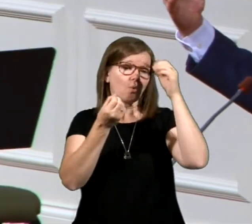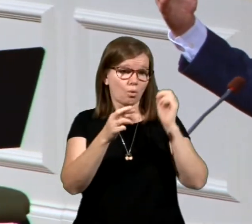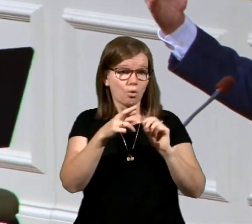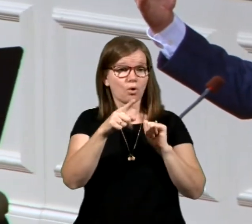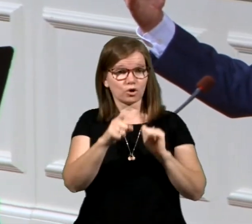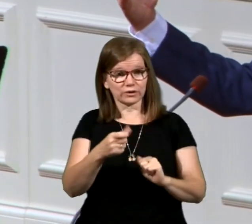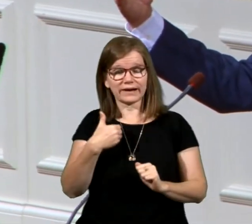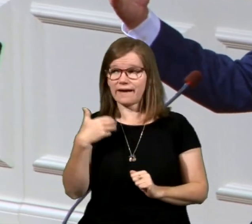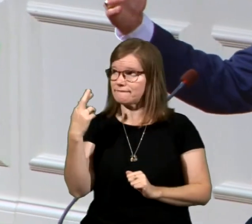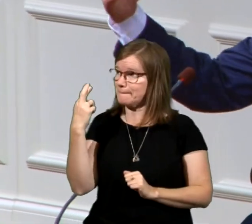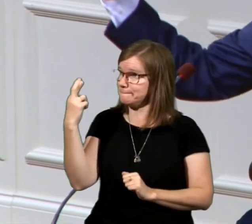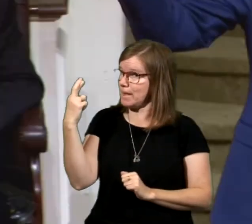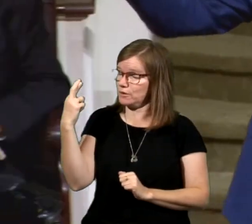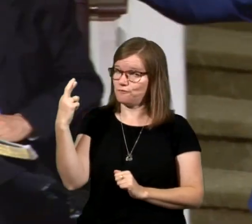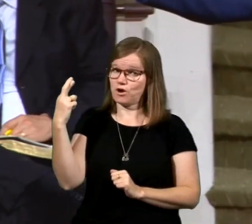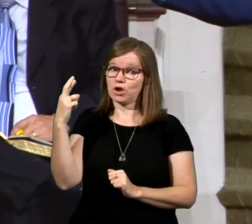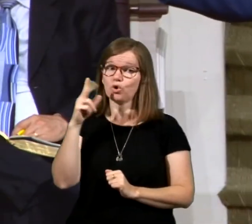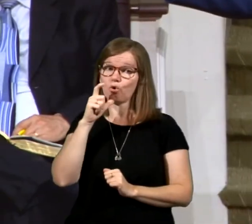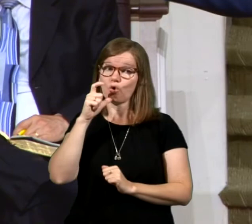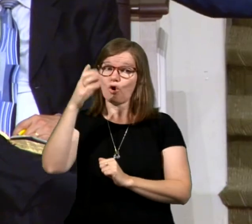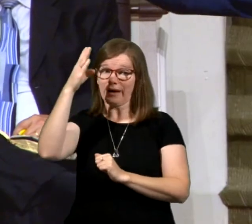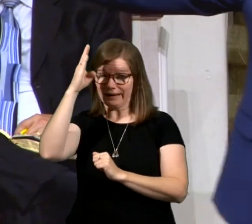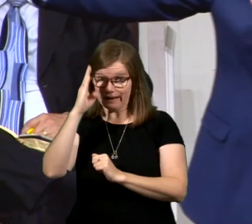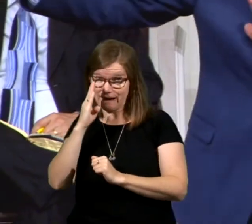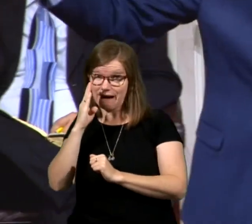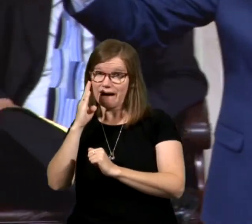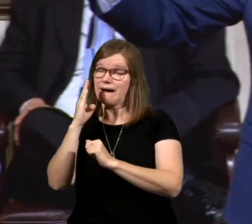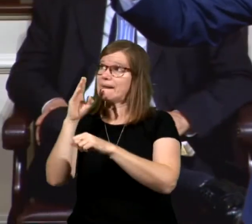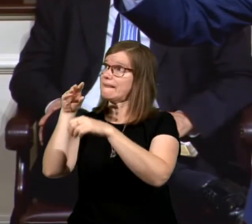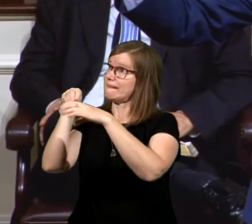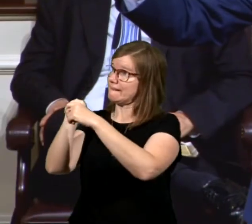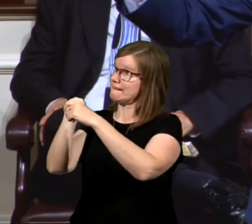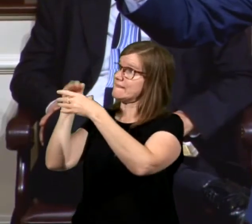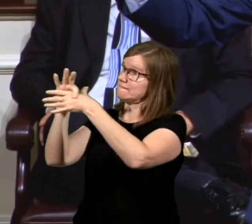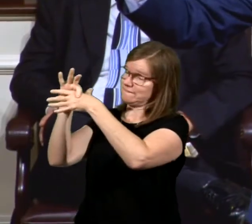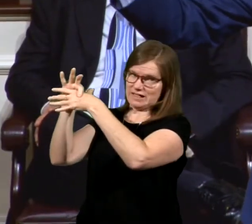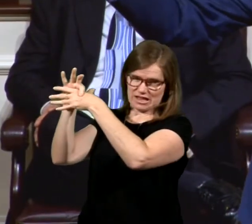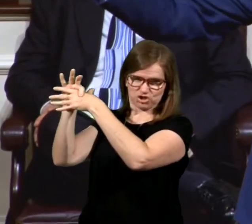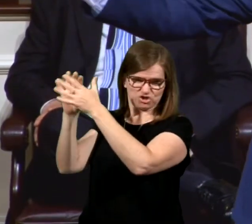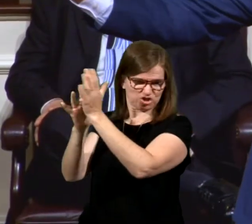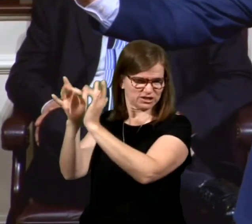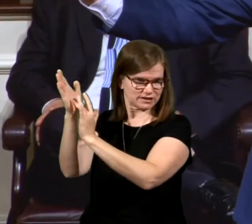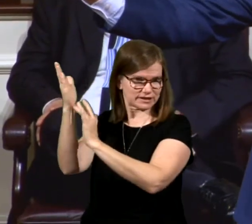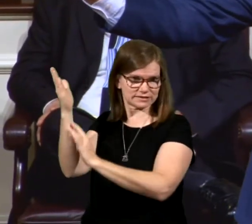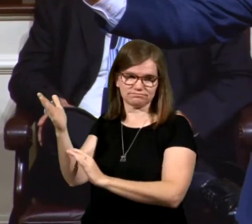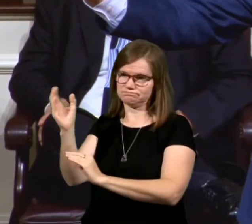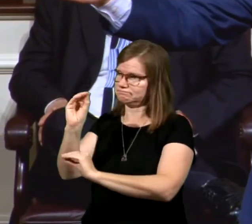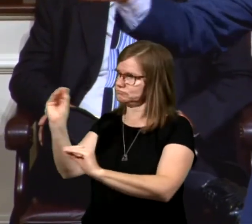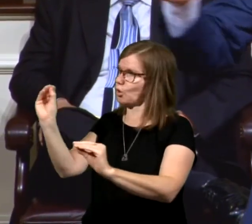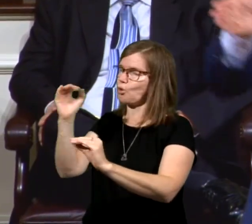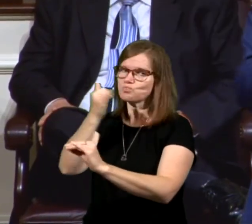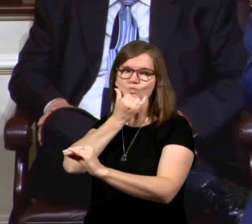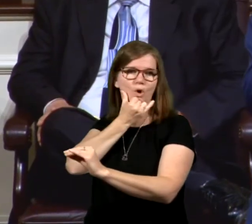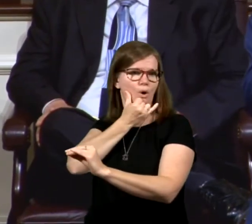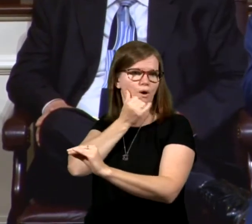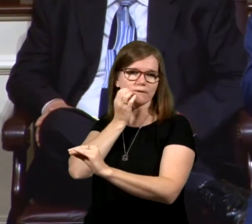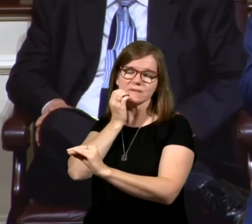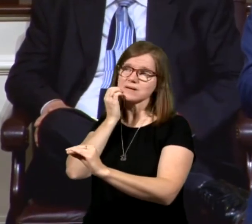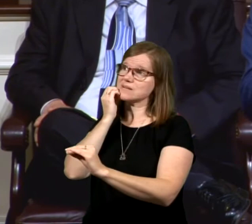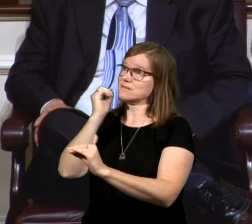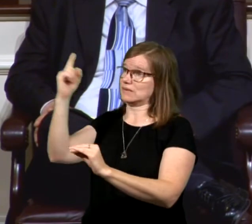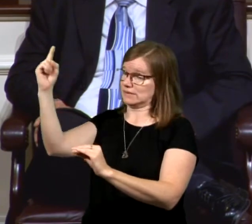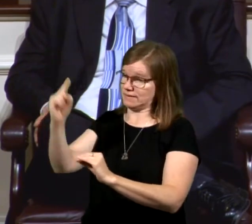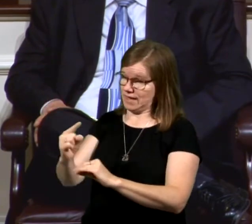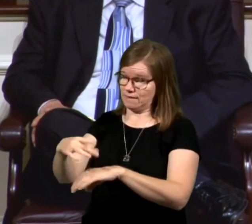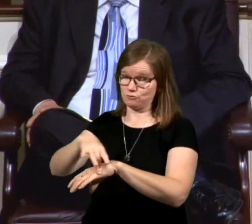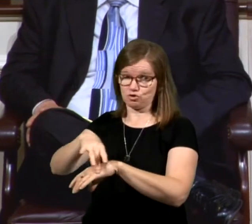friend who, God in the flesh, Jesus, who did nothing wrong. He came to this earth.